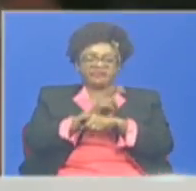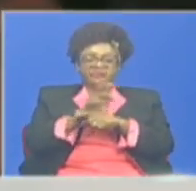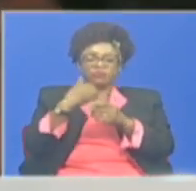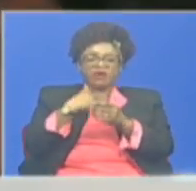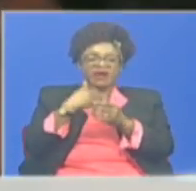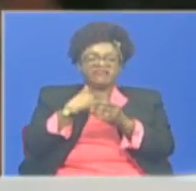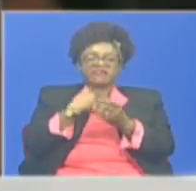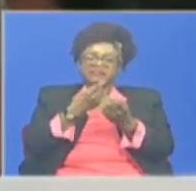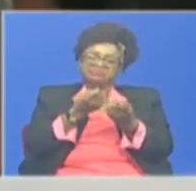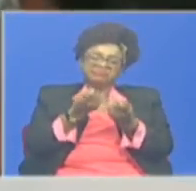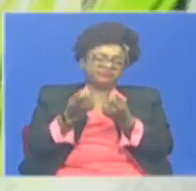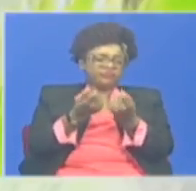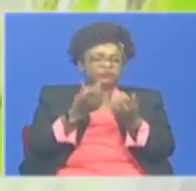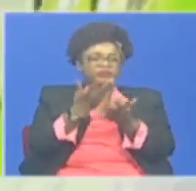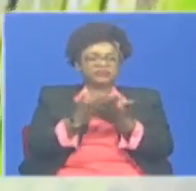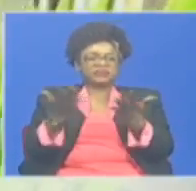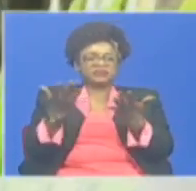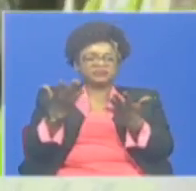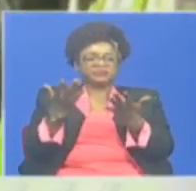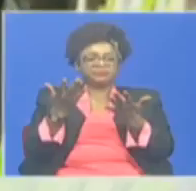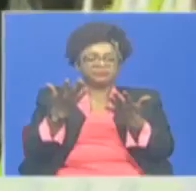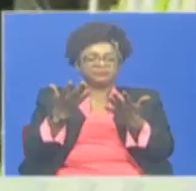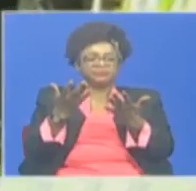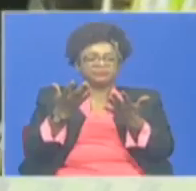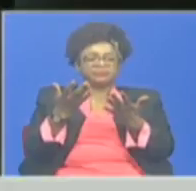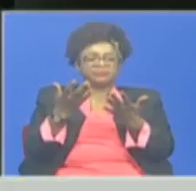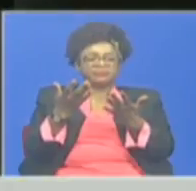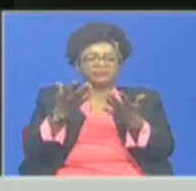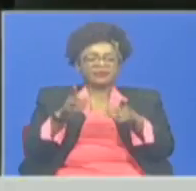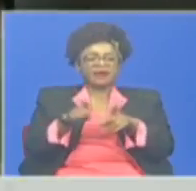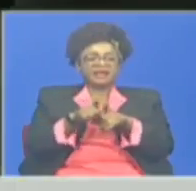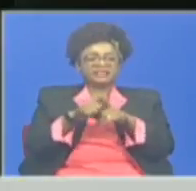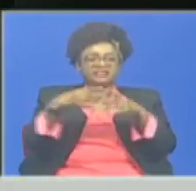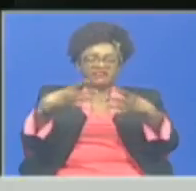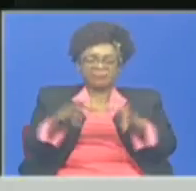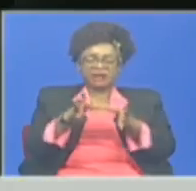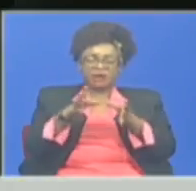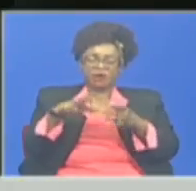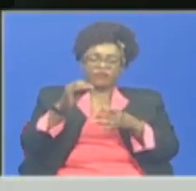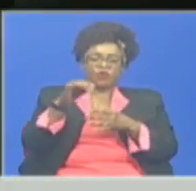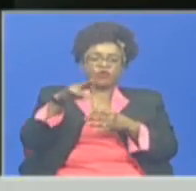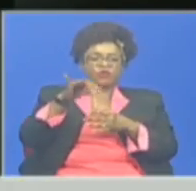mishaps, as the family of the late James Oyugi found out.